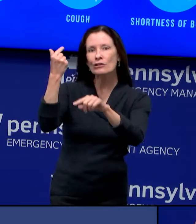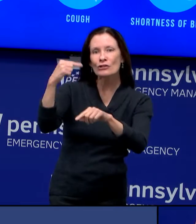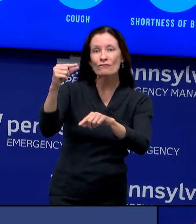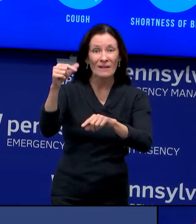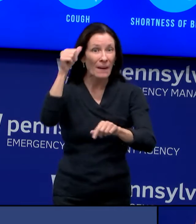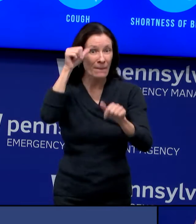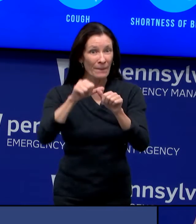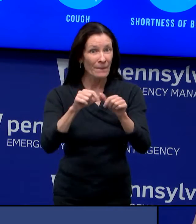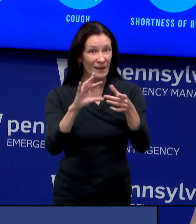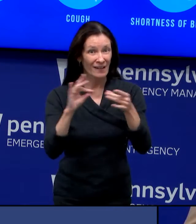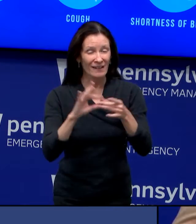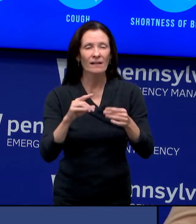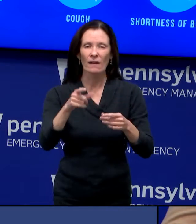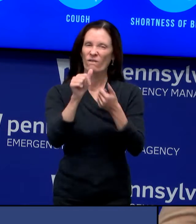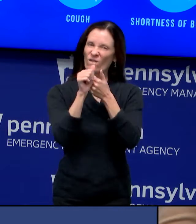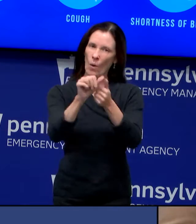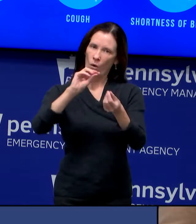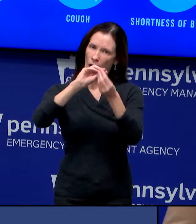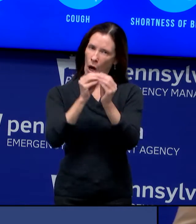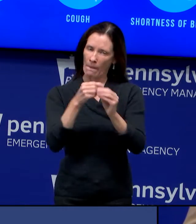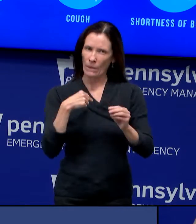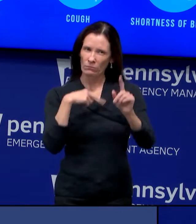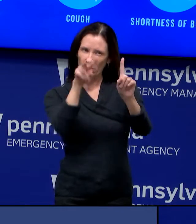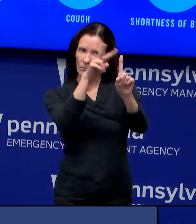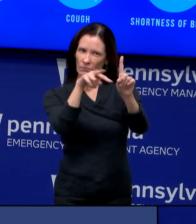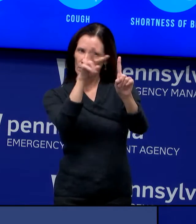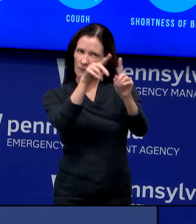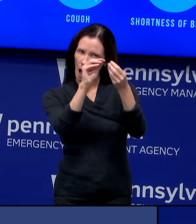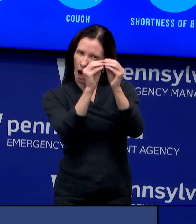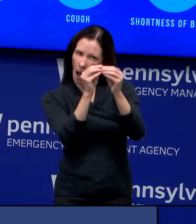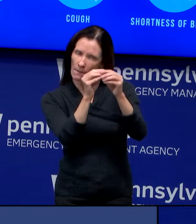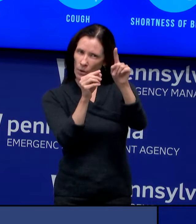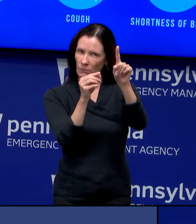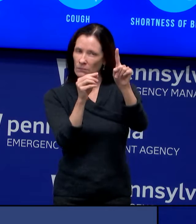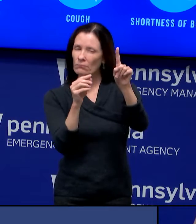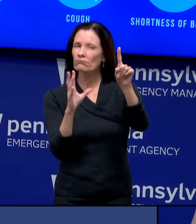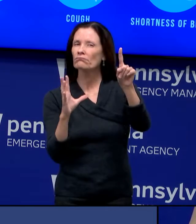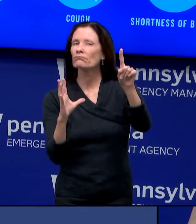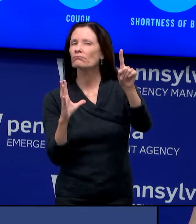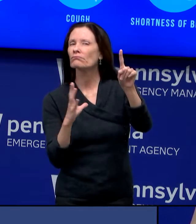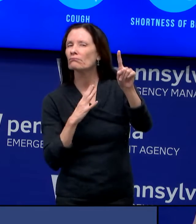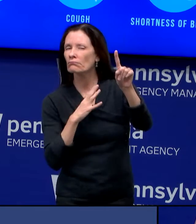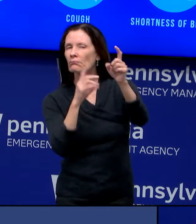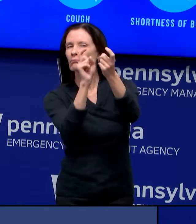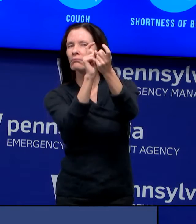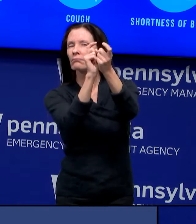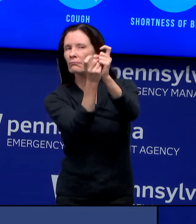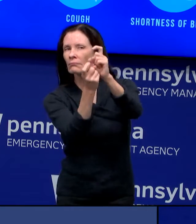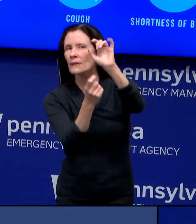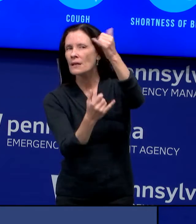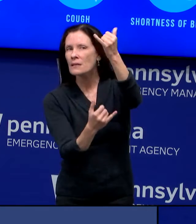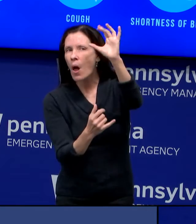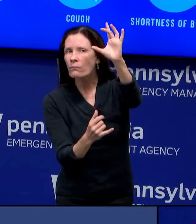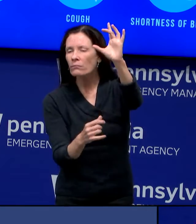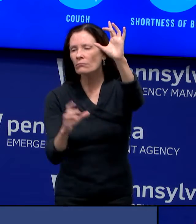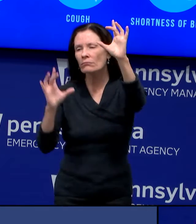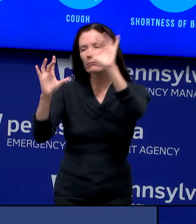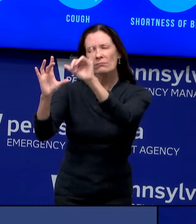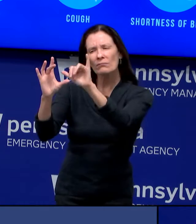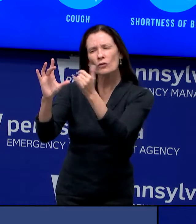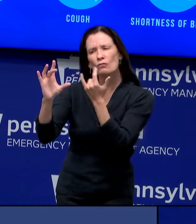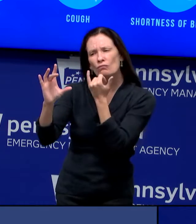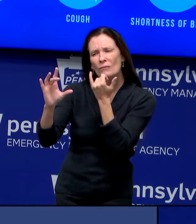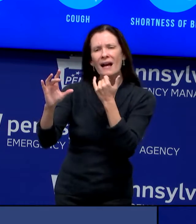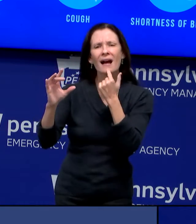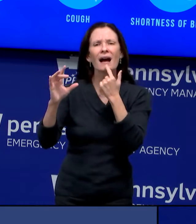To further explain, we will be looking at regions where a population-based rate,